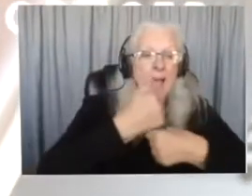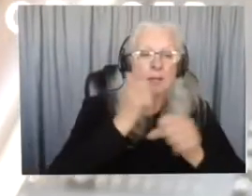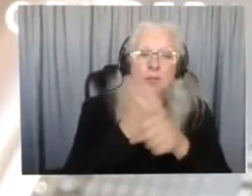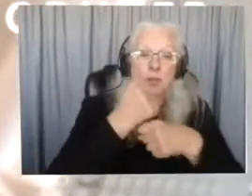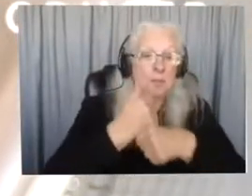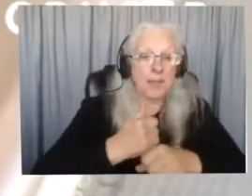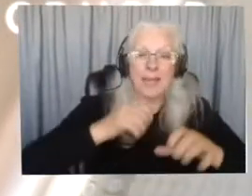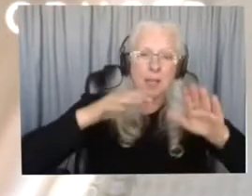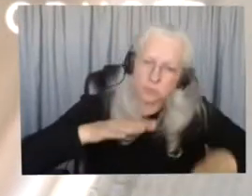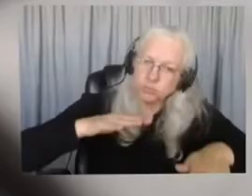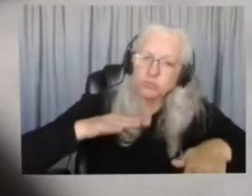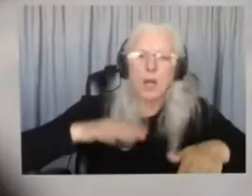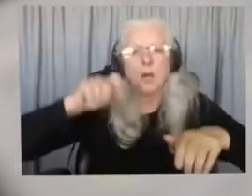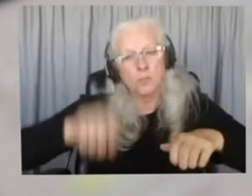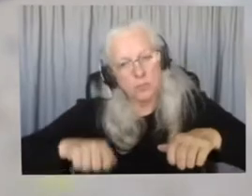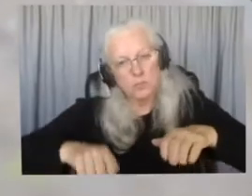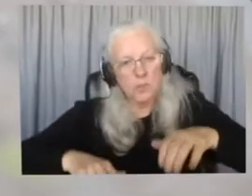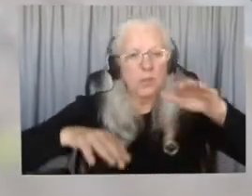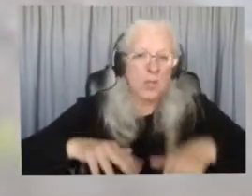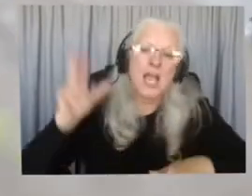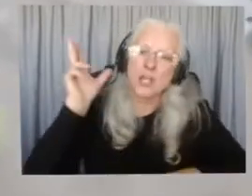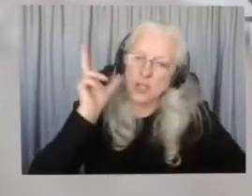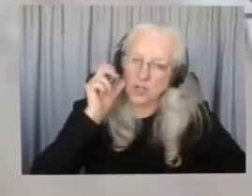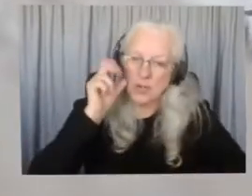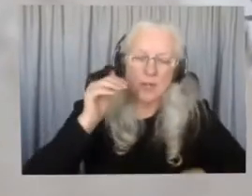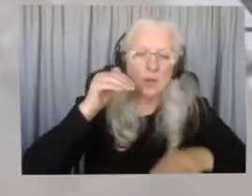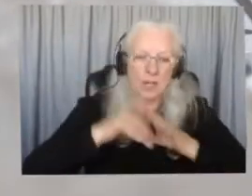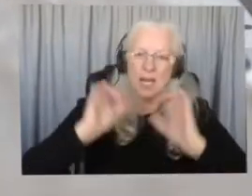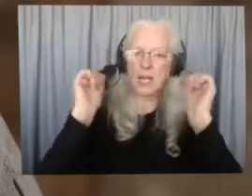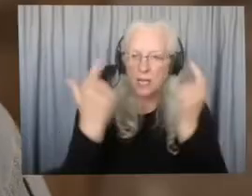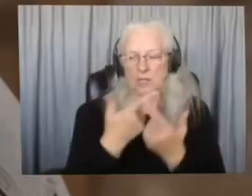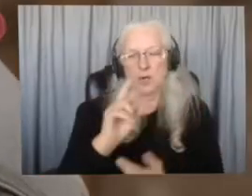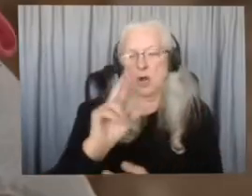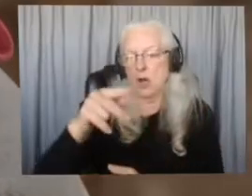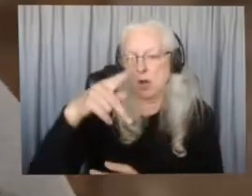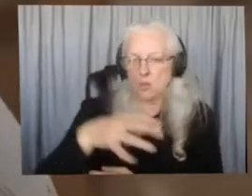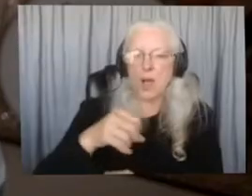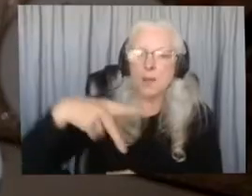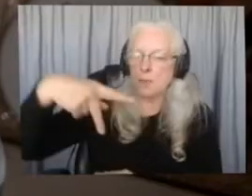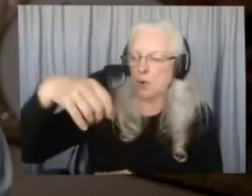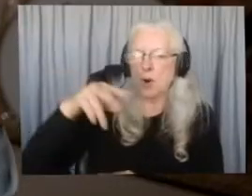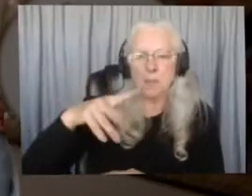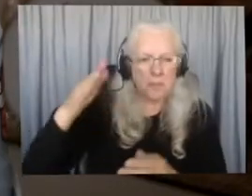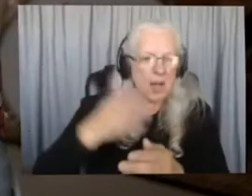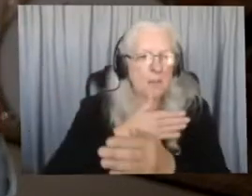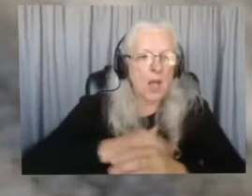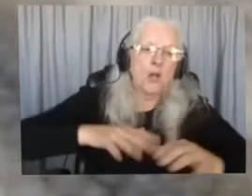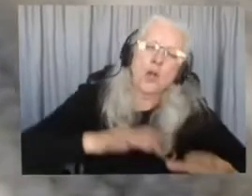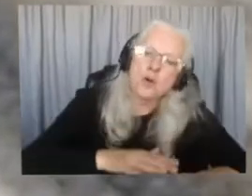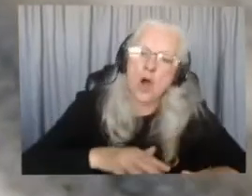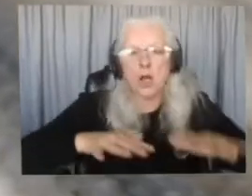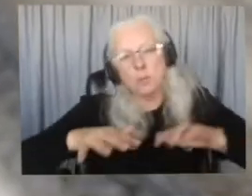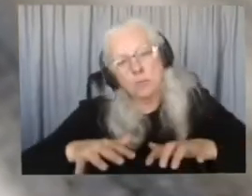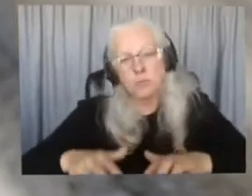you hear it pretty much in all rap music or pop music, you know, the boom, boom, boom. That'll